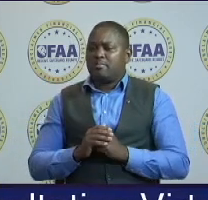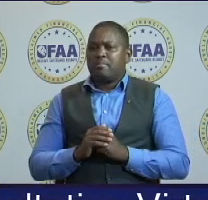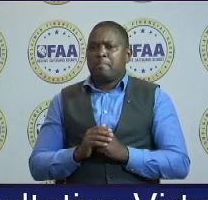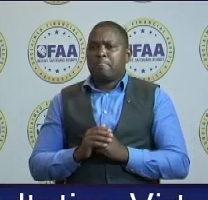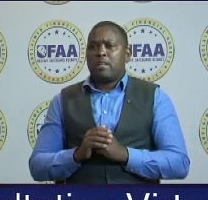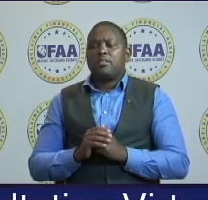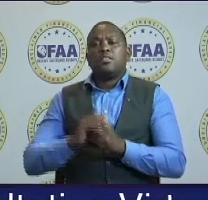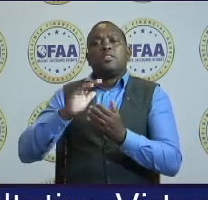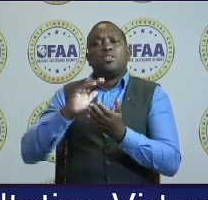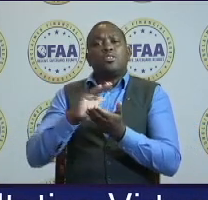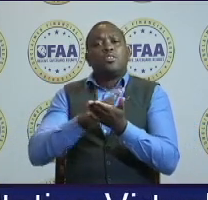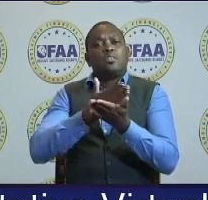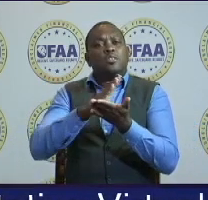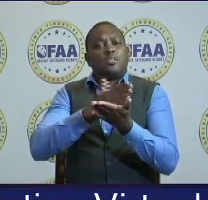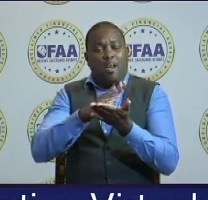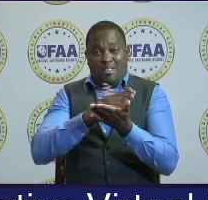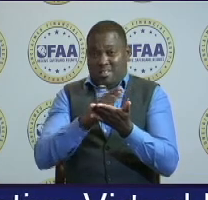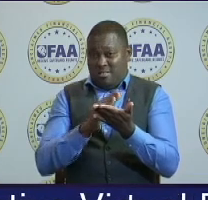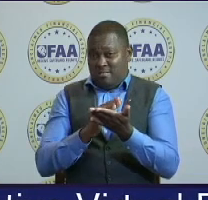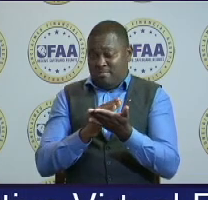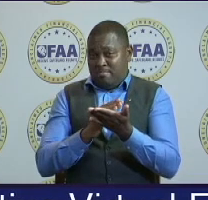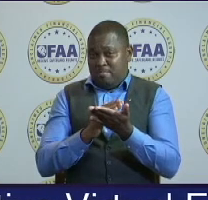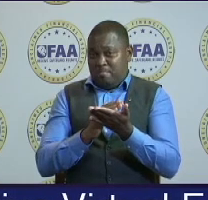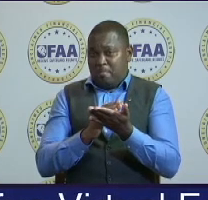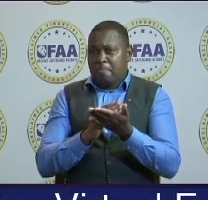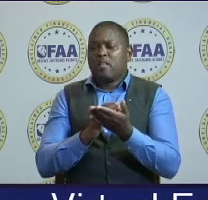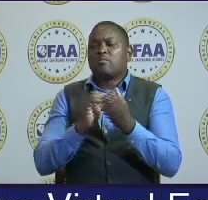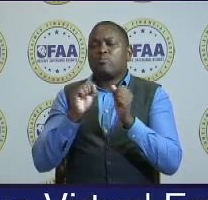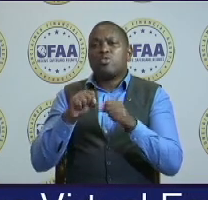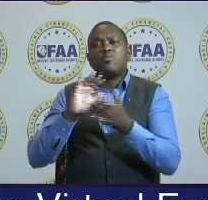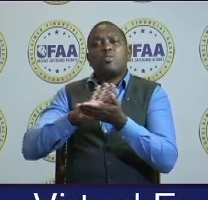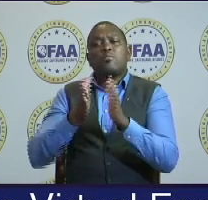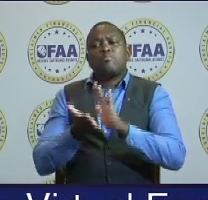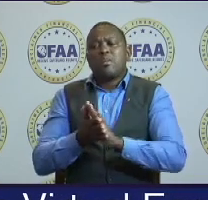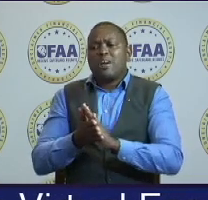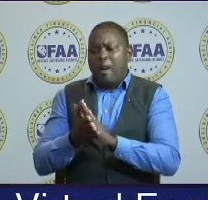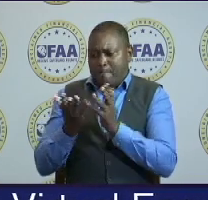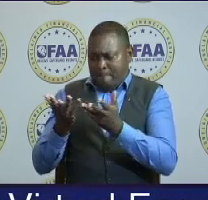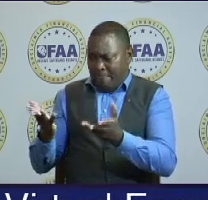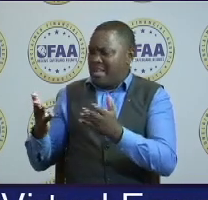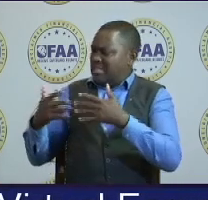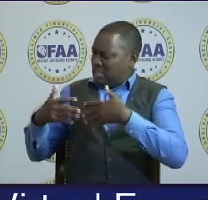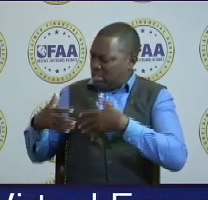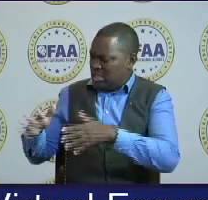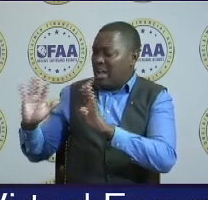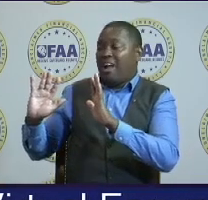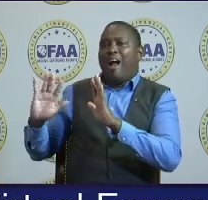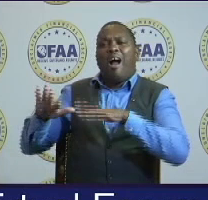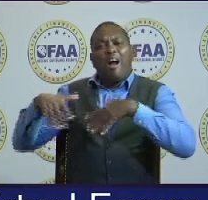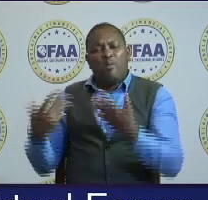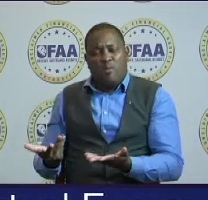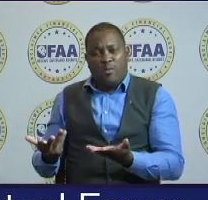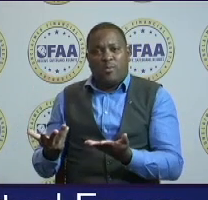listed shares become unclaimed assets? Maybe there might be, you could give us some clarity on